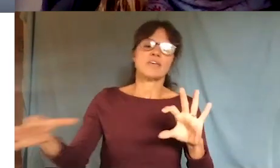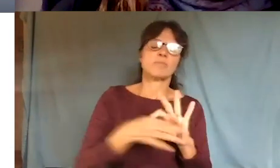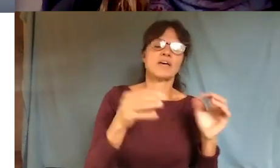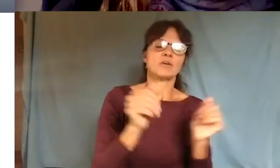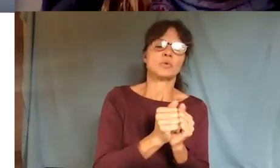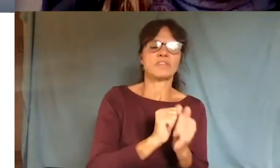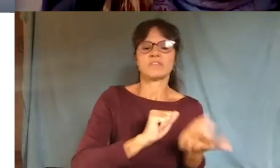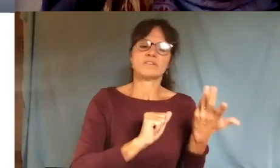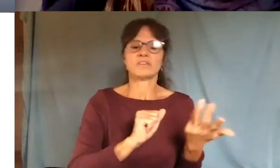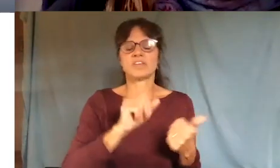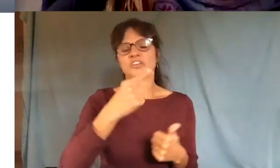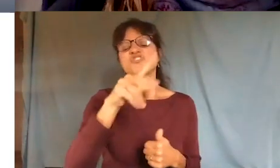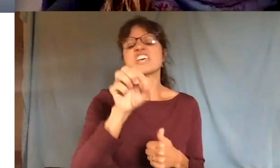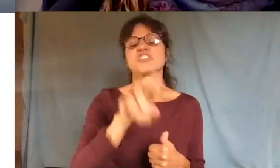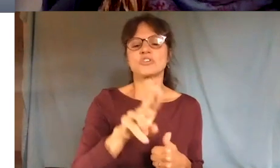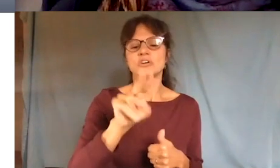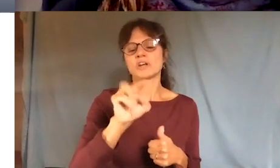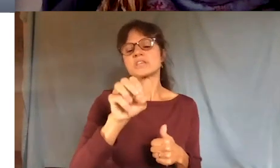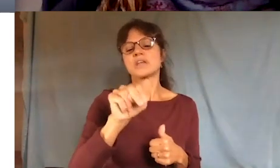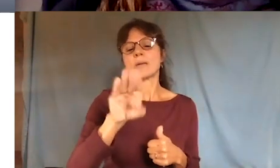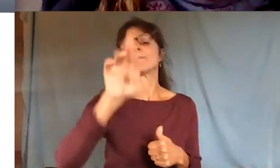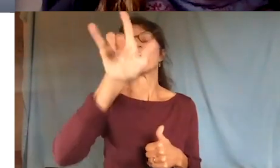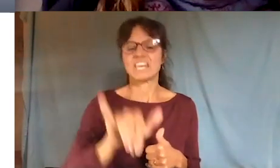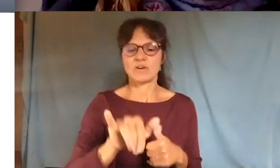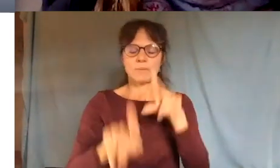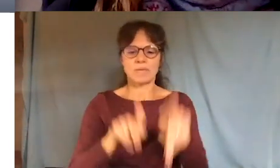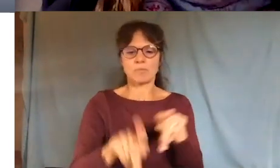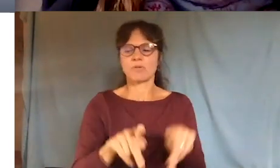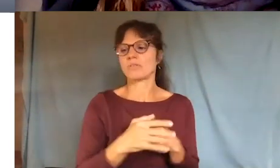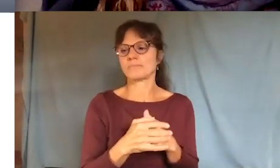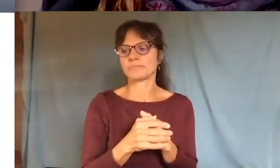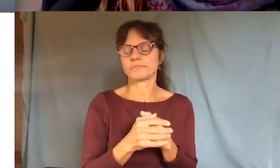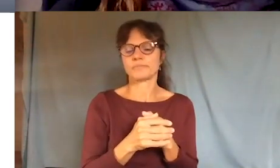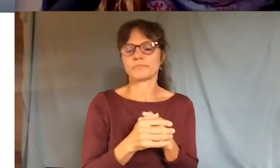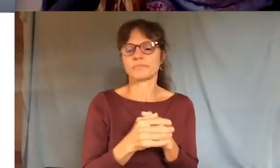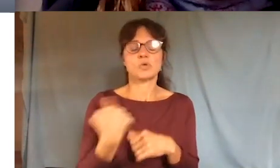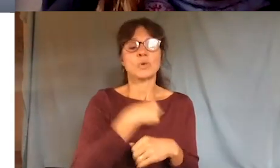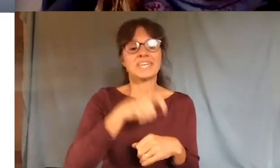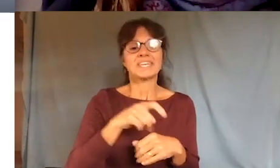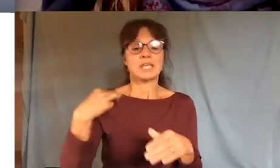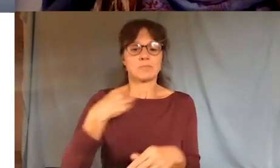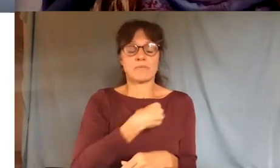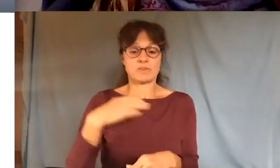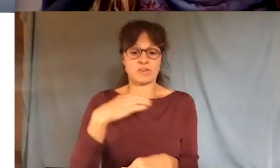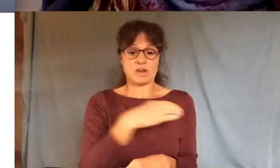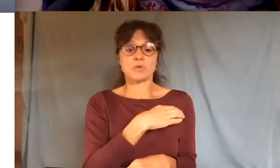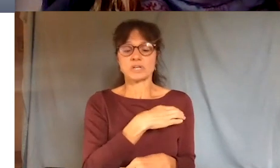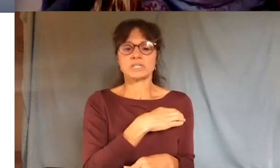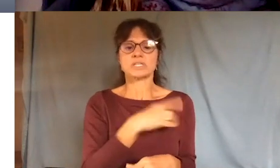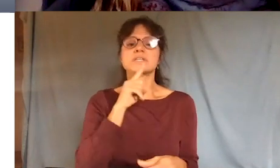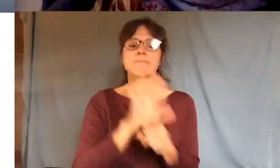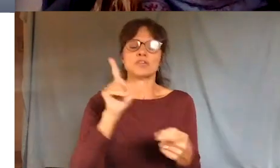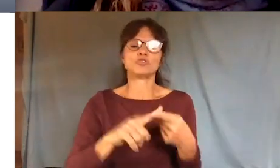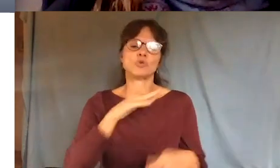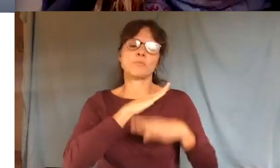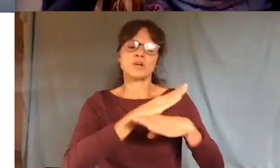non-binary people. So what's our congressional ask here? We need members of Congress to commit to protecting